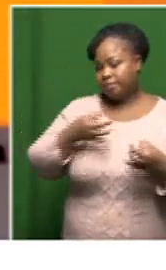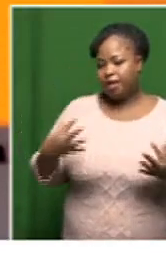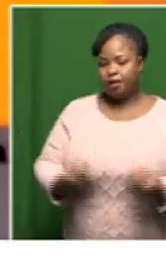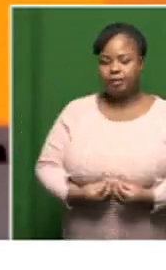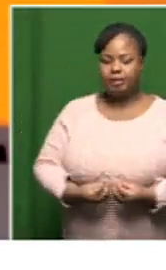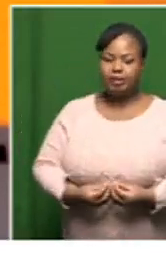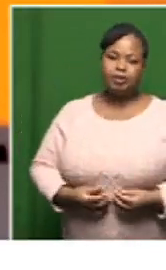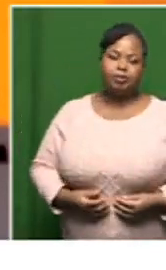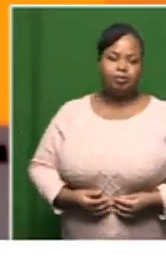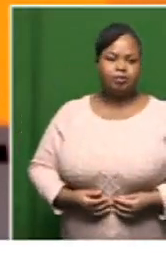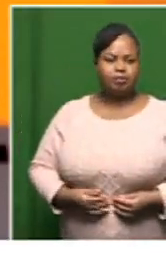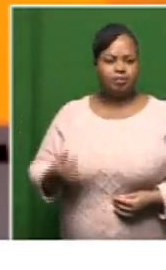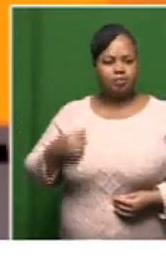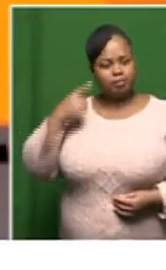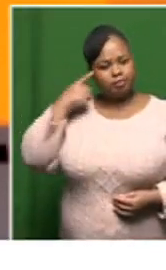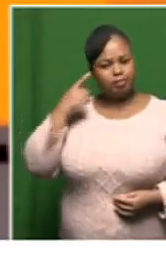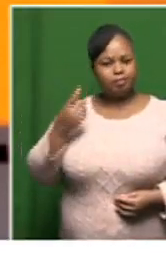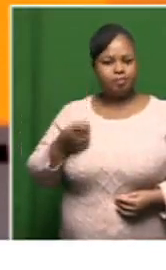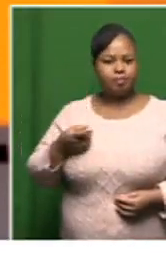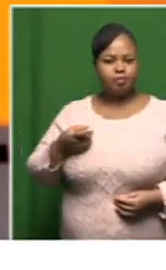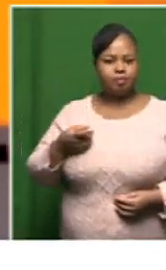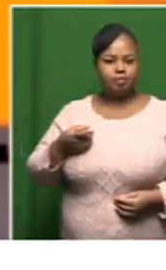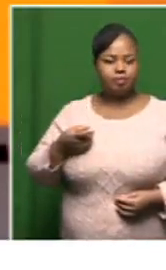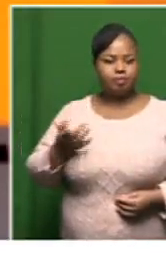things. And I think it's always,